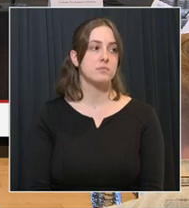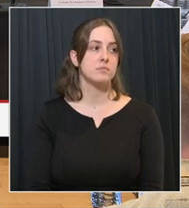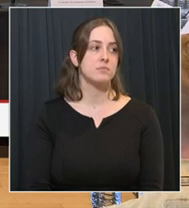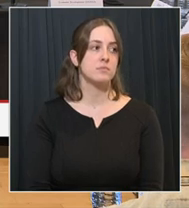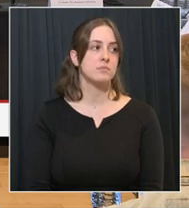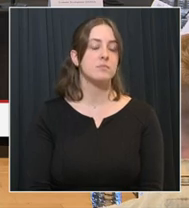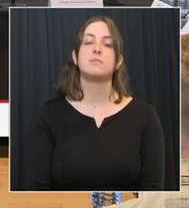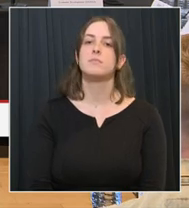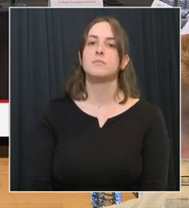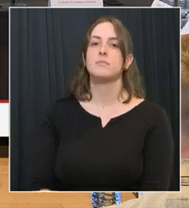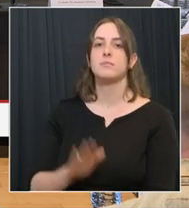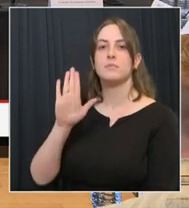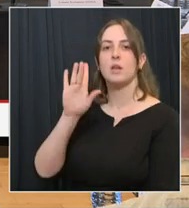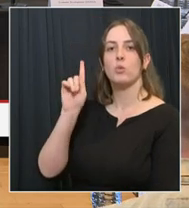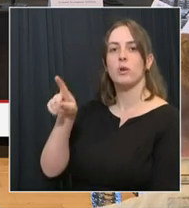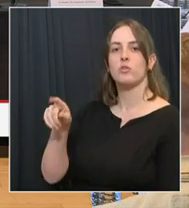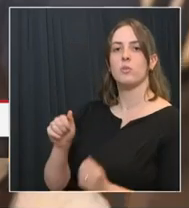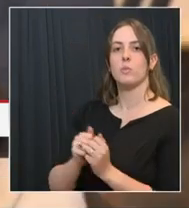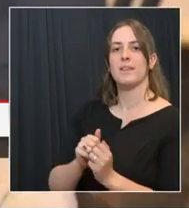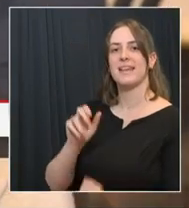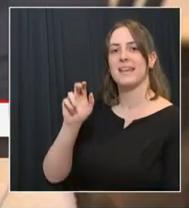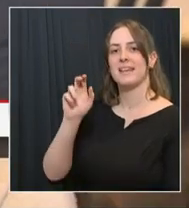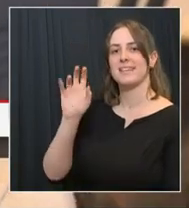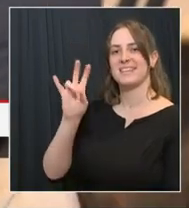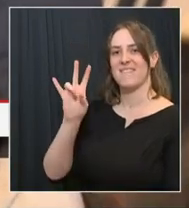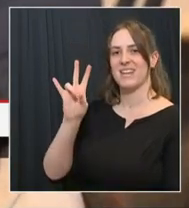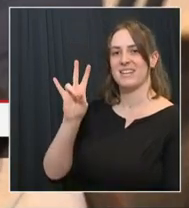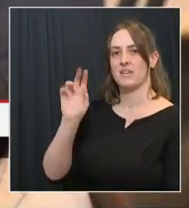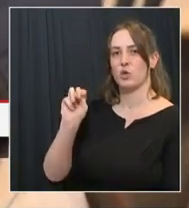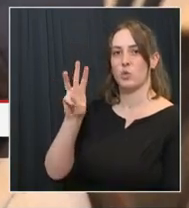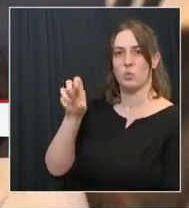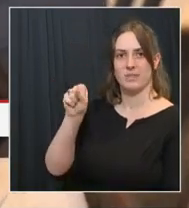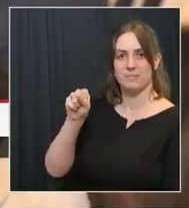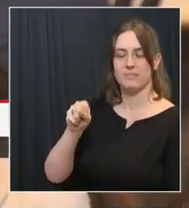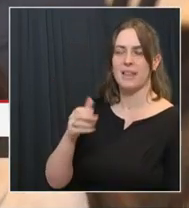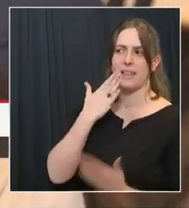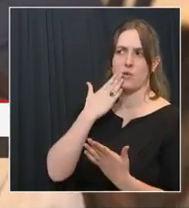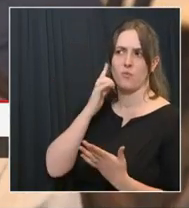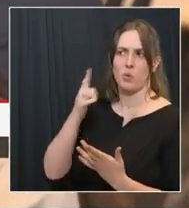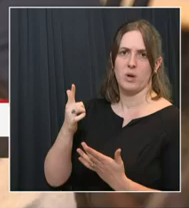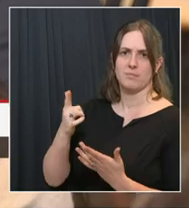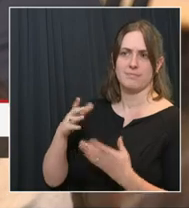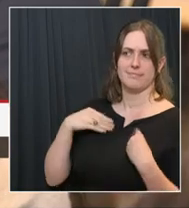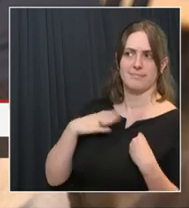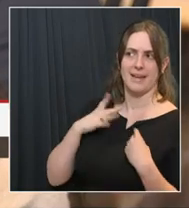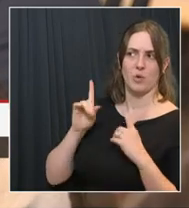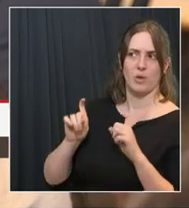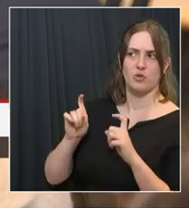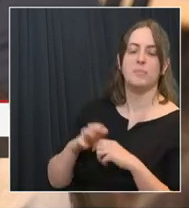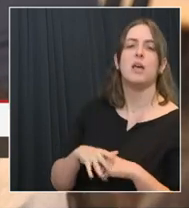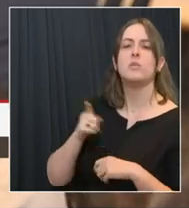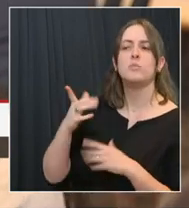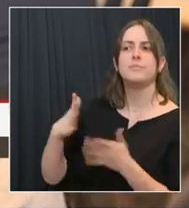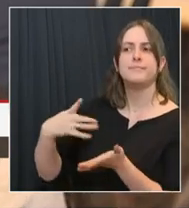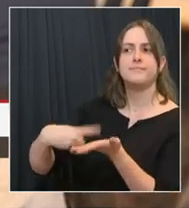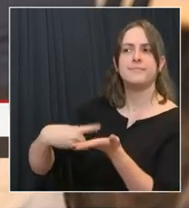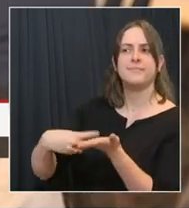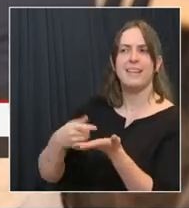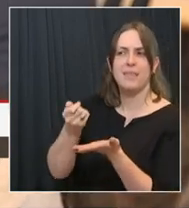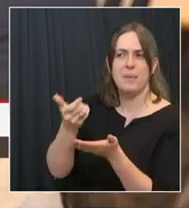Mayor Rebecca with 7 News. Thank you for taking questions. If you touched on this a little bit, if you can talk